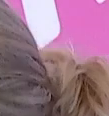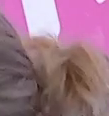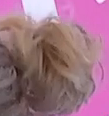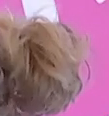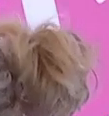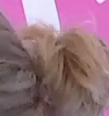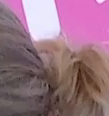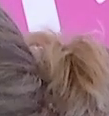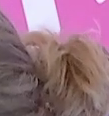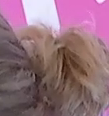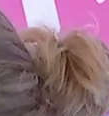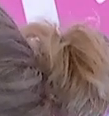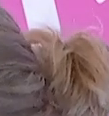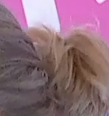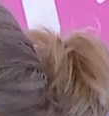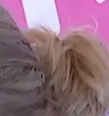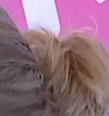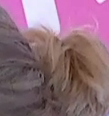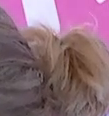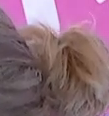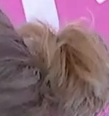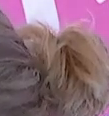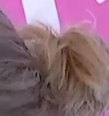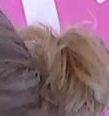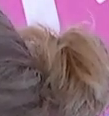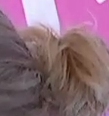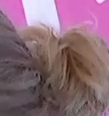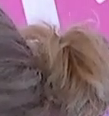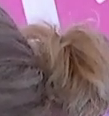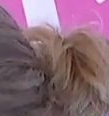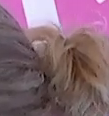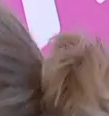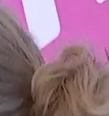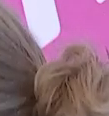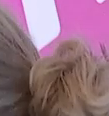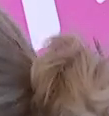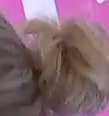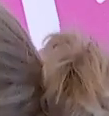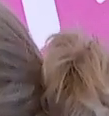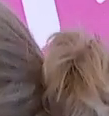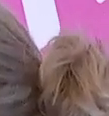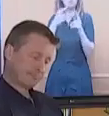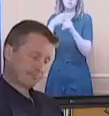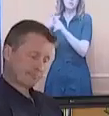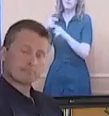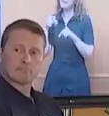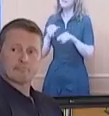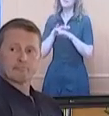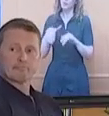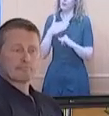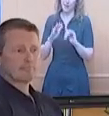of imagination that can come through from the cultural sector, I think that this is not the end of the